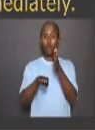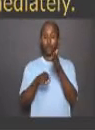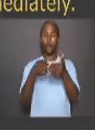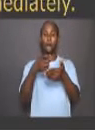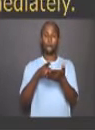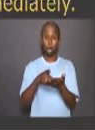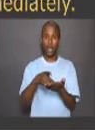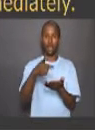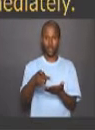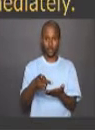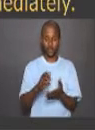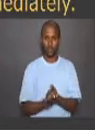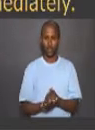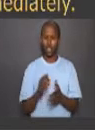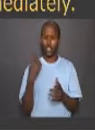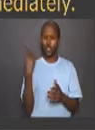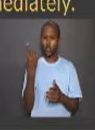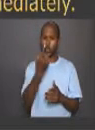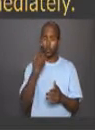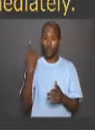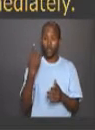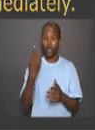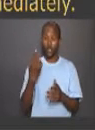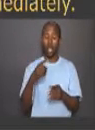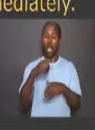payment and is usually around